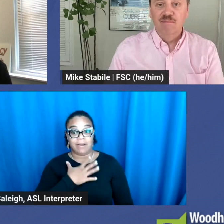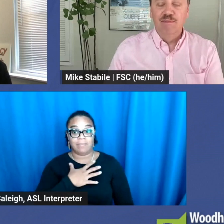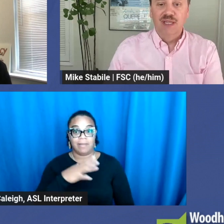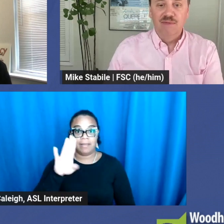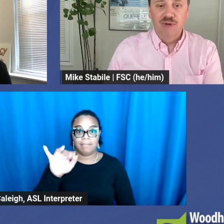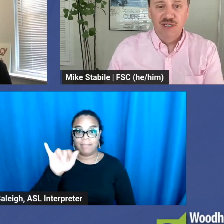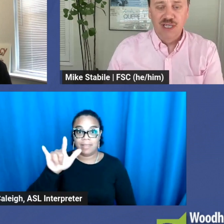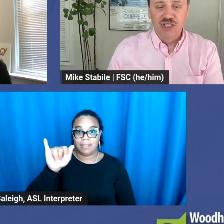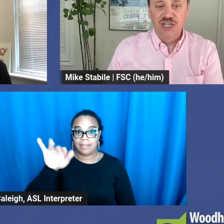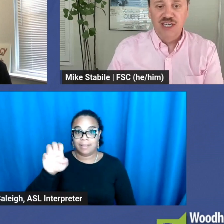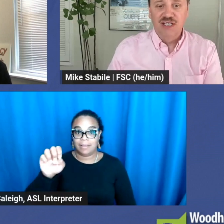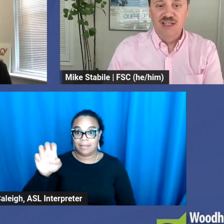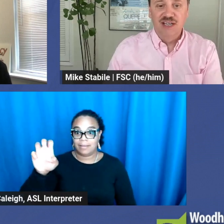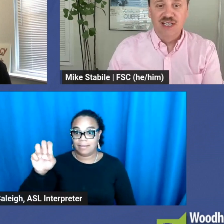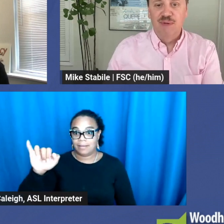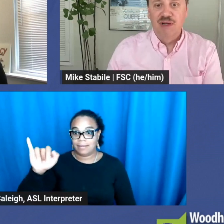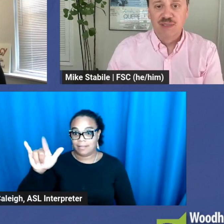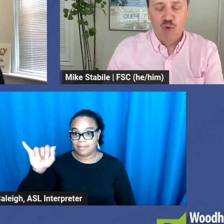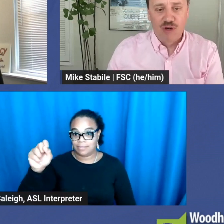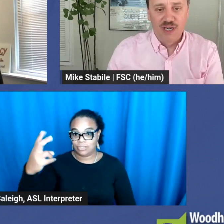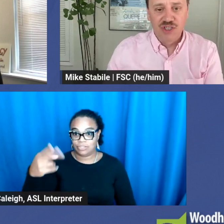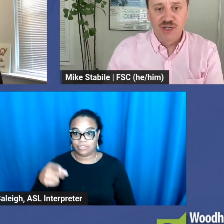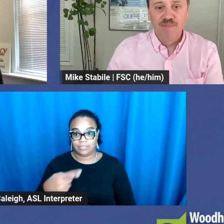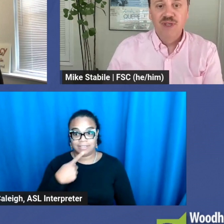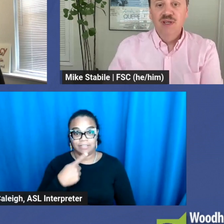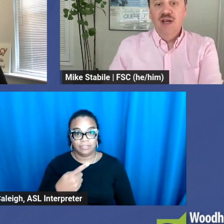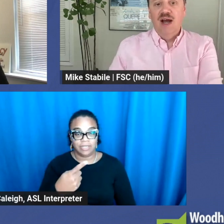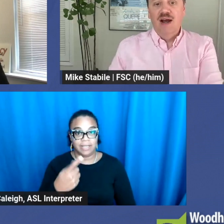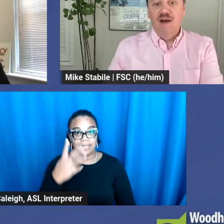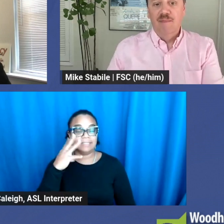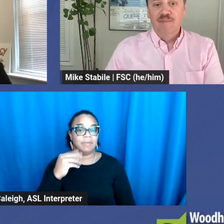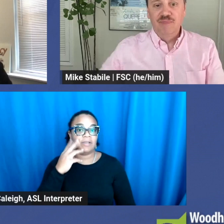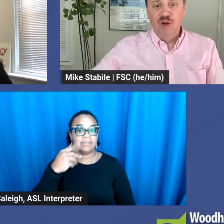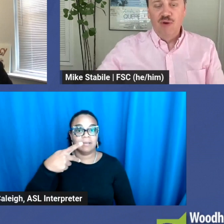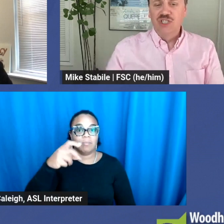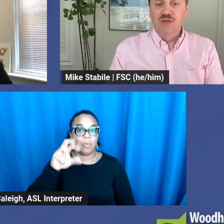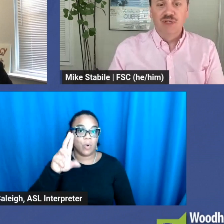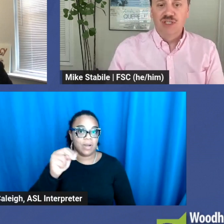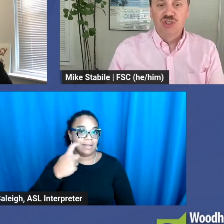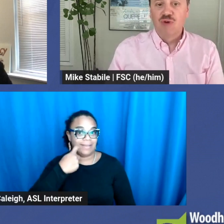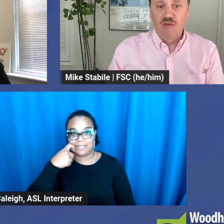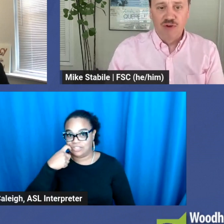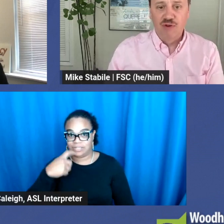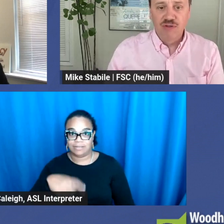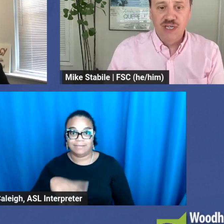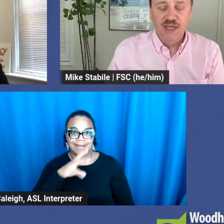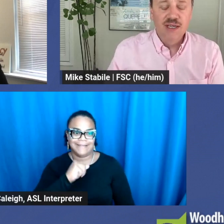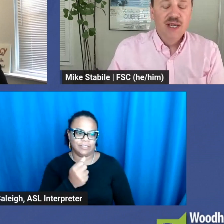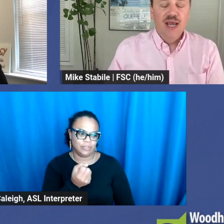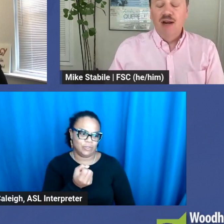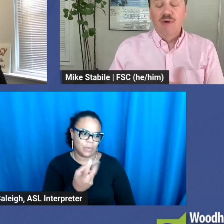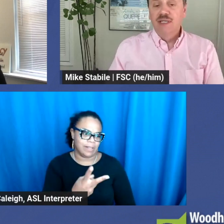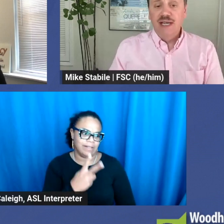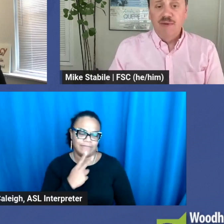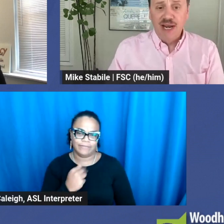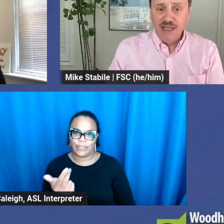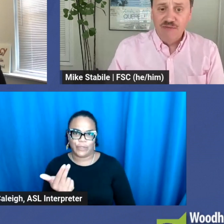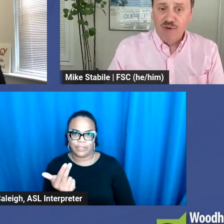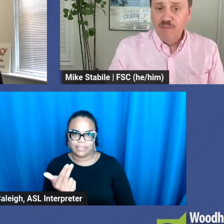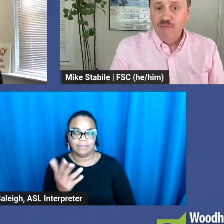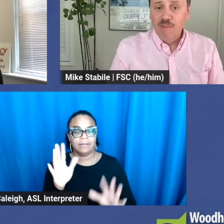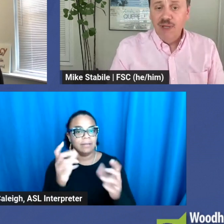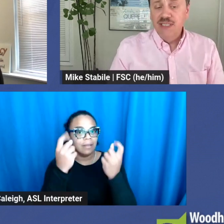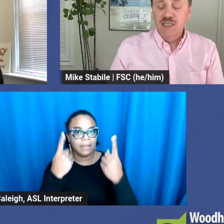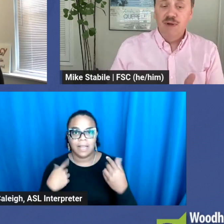that that she had experienced porn addiction, when she was 12 or 13. And I don't want to take away